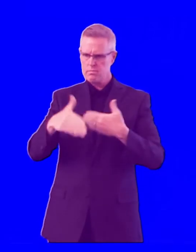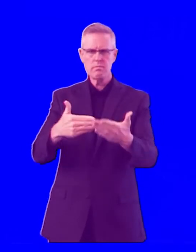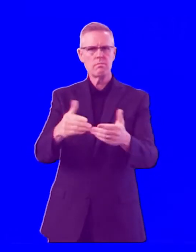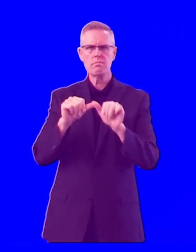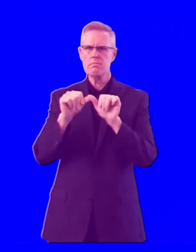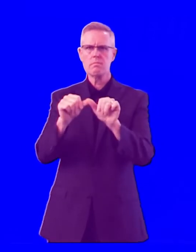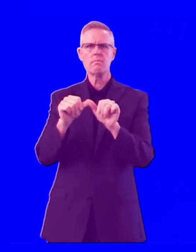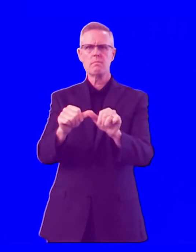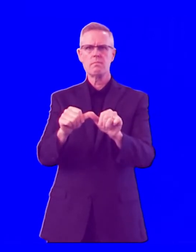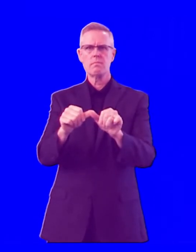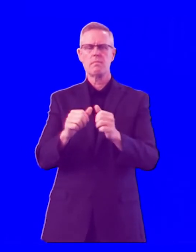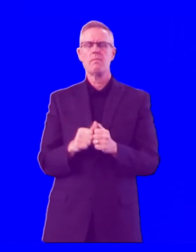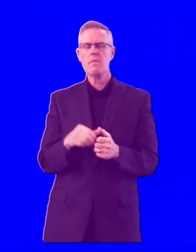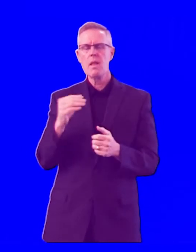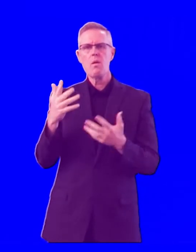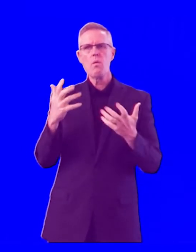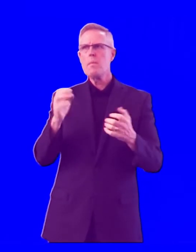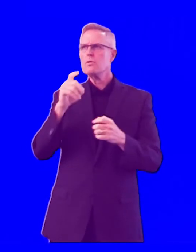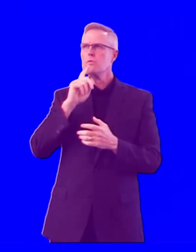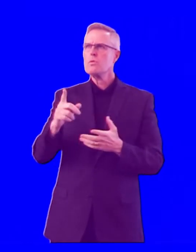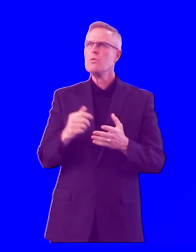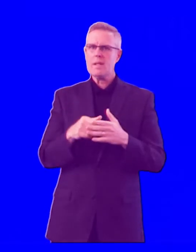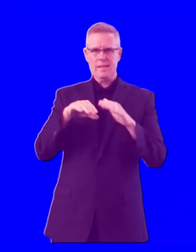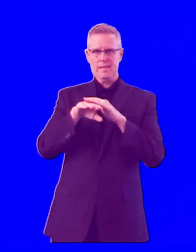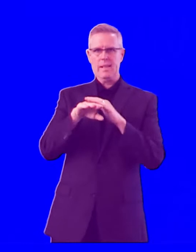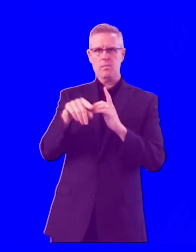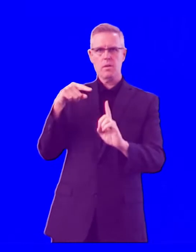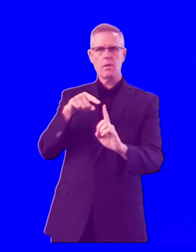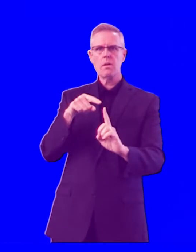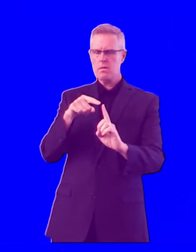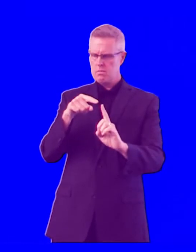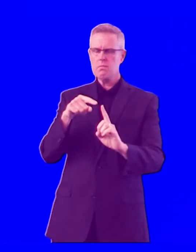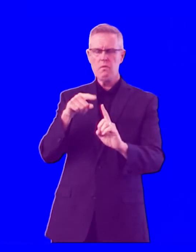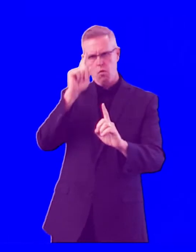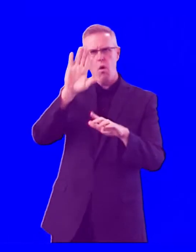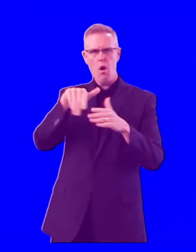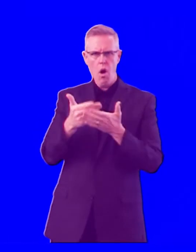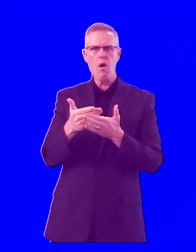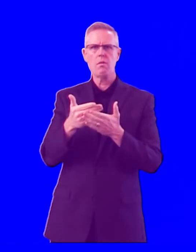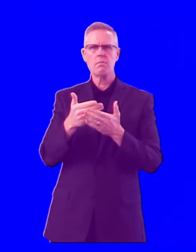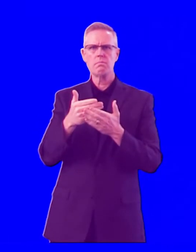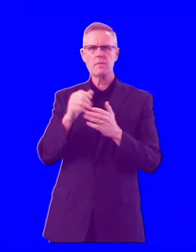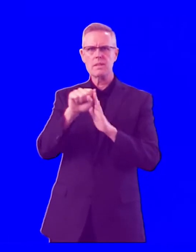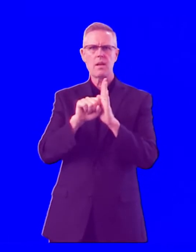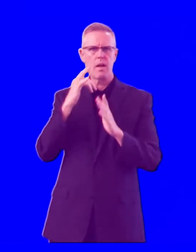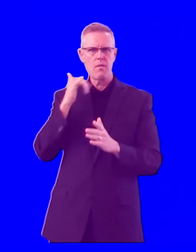keep the movement happening, and we want to make sure that accessibility is something that's offered to everybody throughout the state.